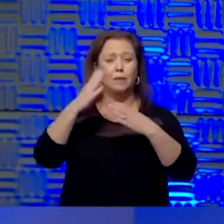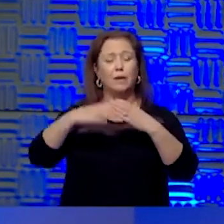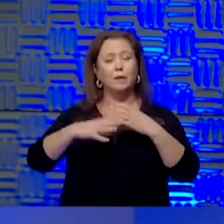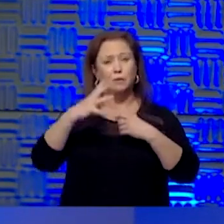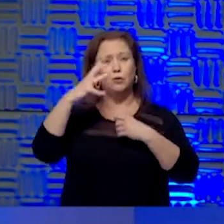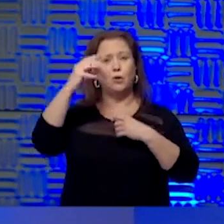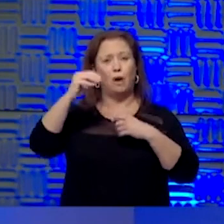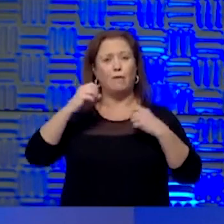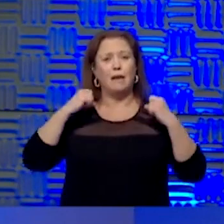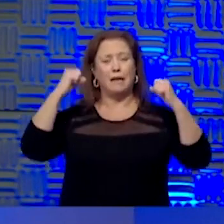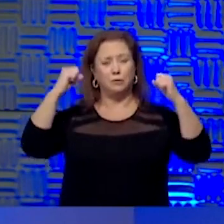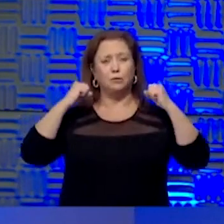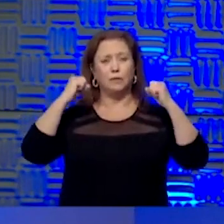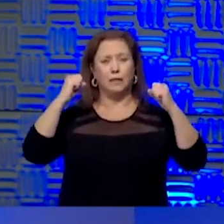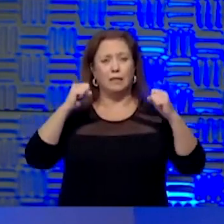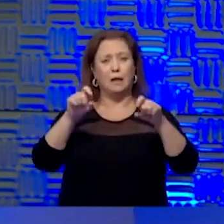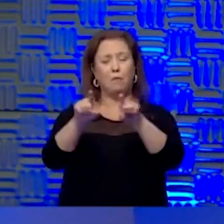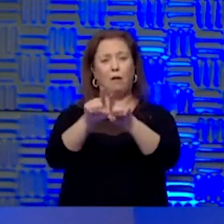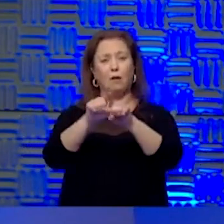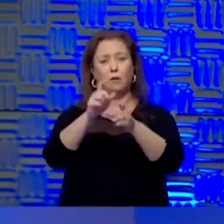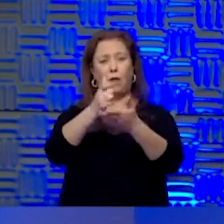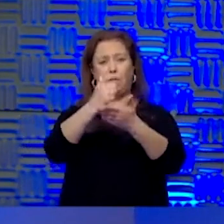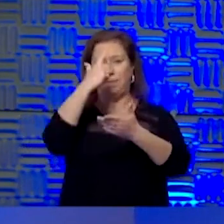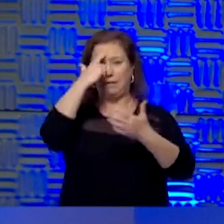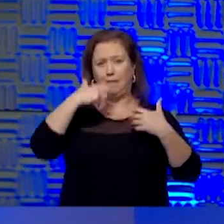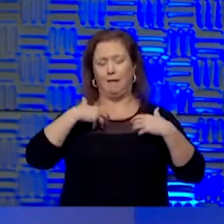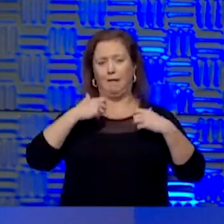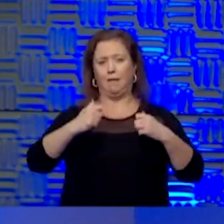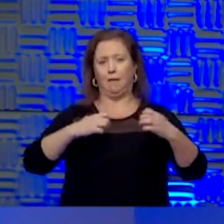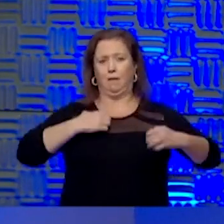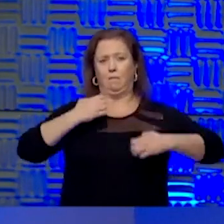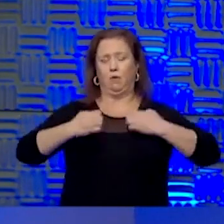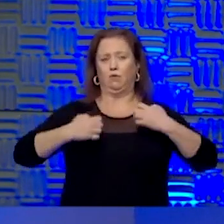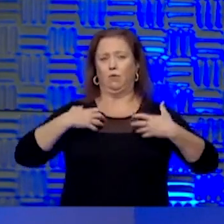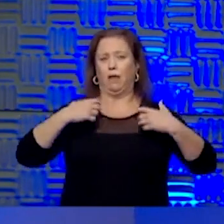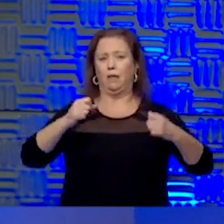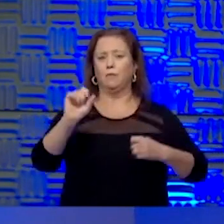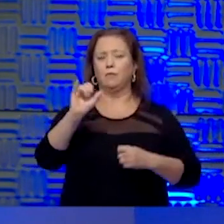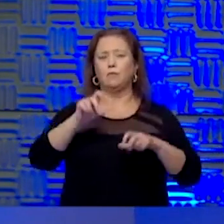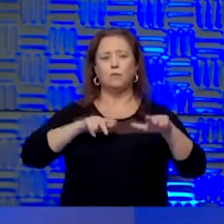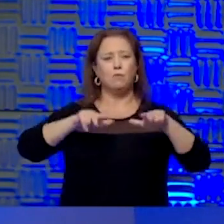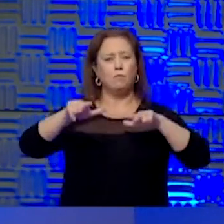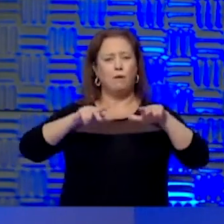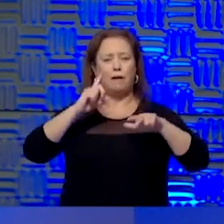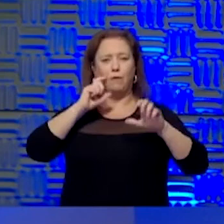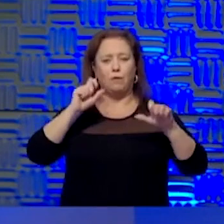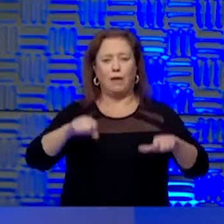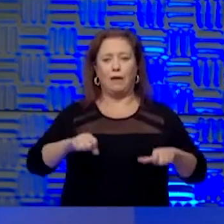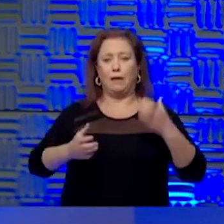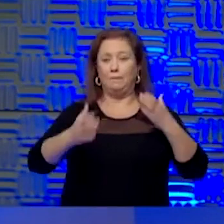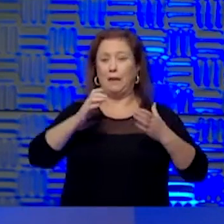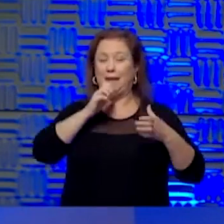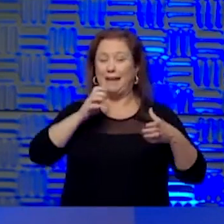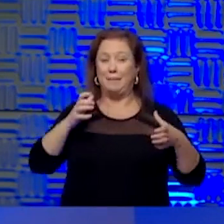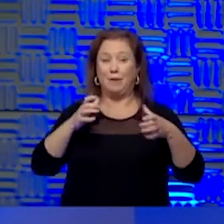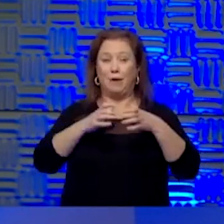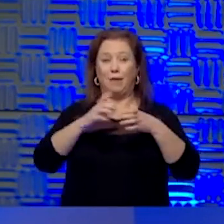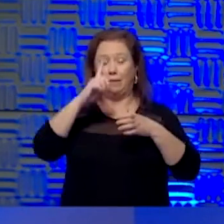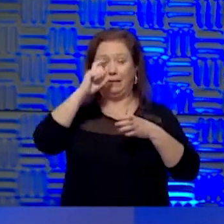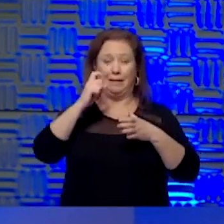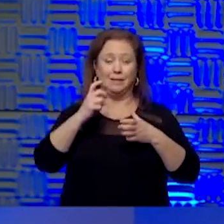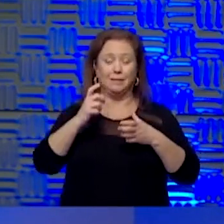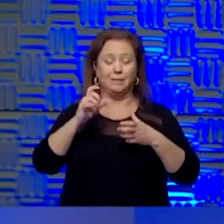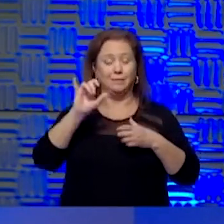get out and do exercise. And that will also help with your mental health, your emotional health. So get out and walk if you can. It may not be as crowded now because of